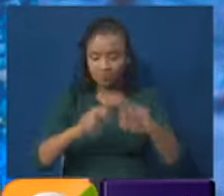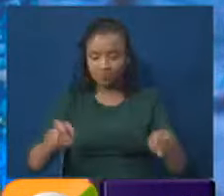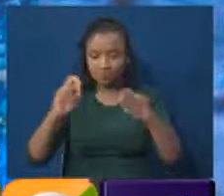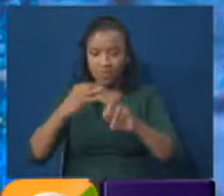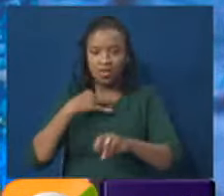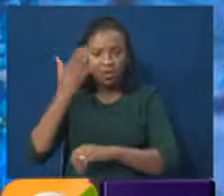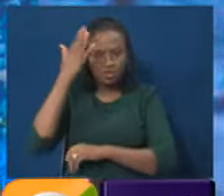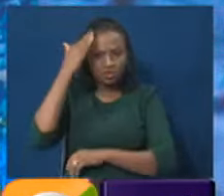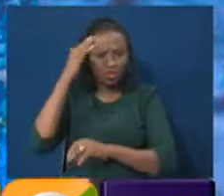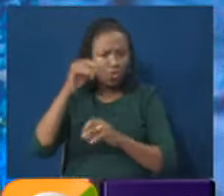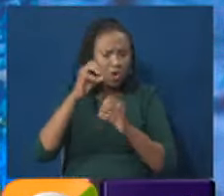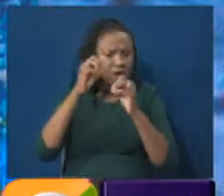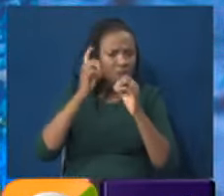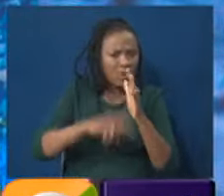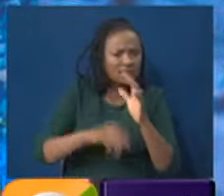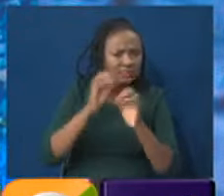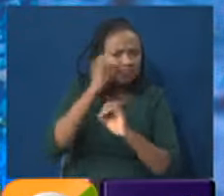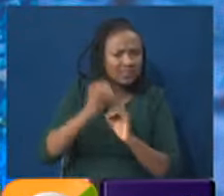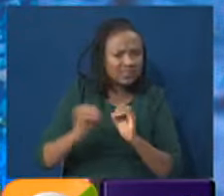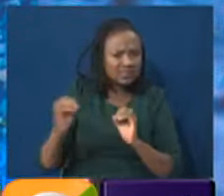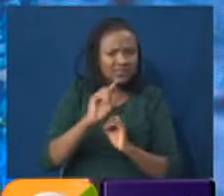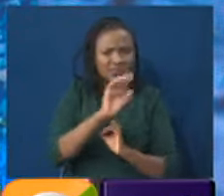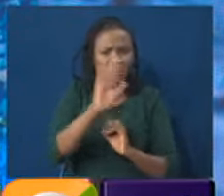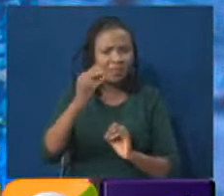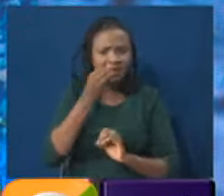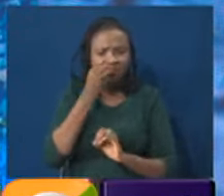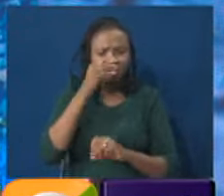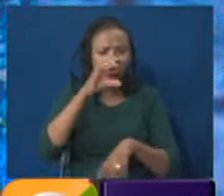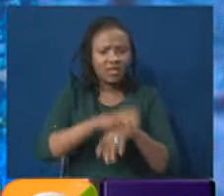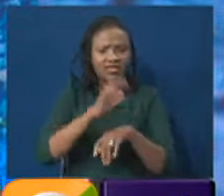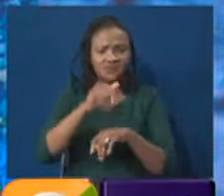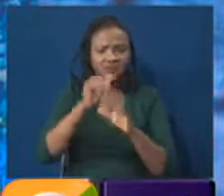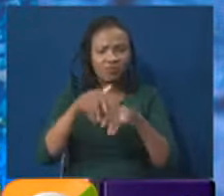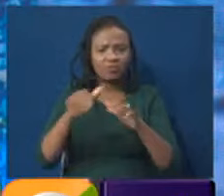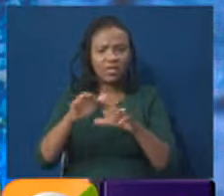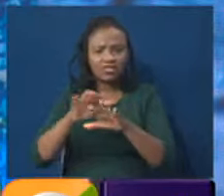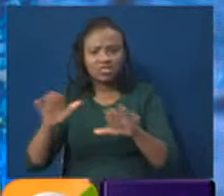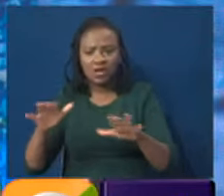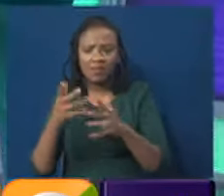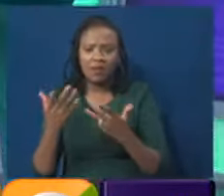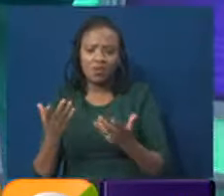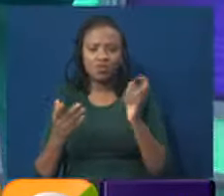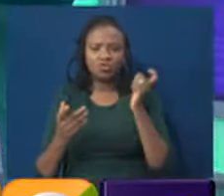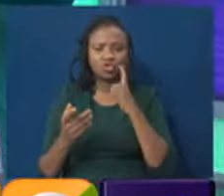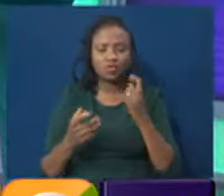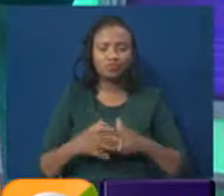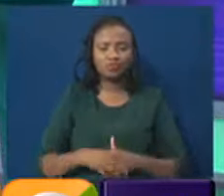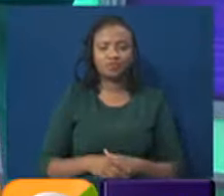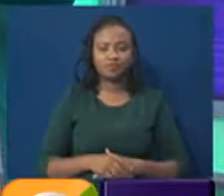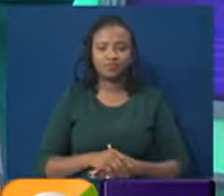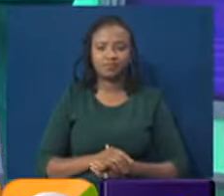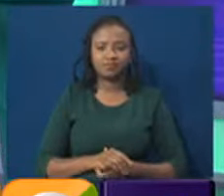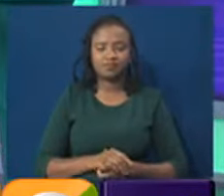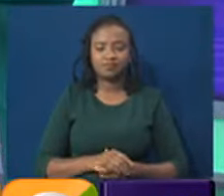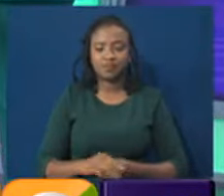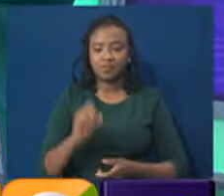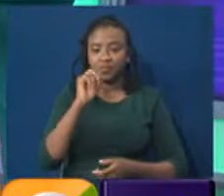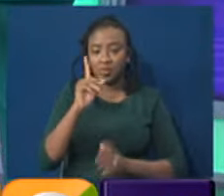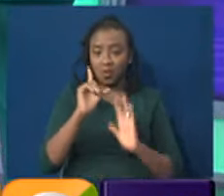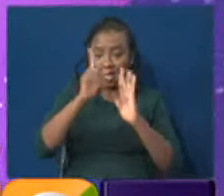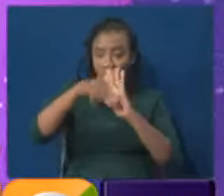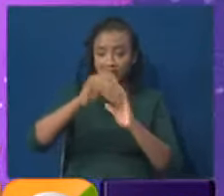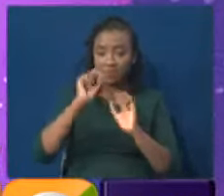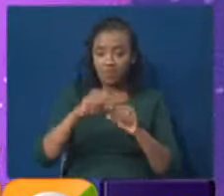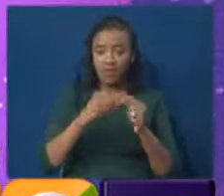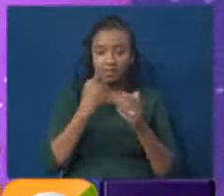what proportion of their table food is actually coming from shops versus shambas. I'll bring Caroline in a bit later on that issue of what